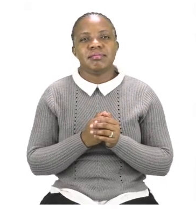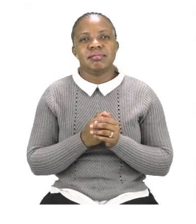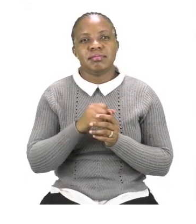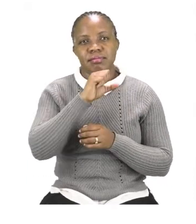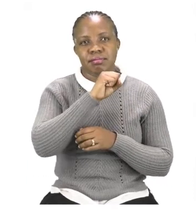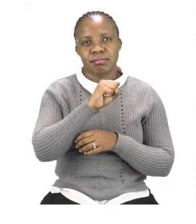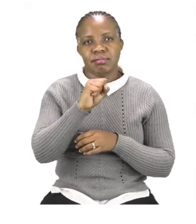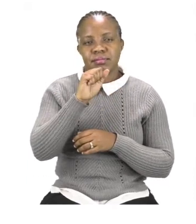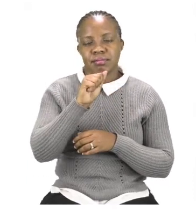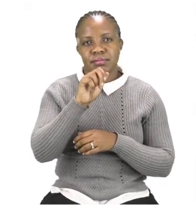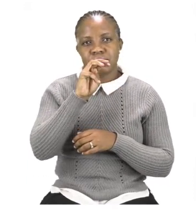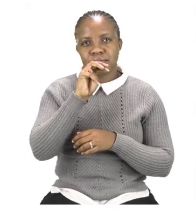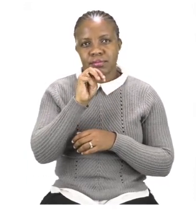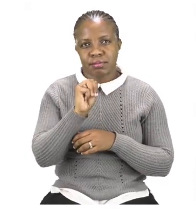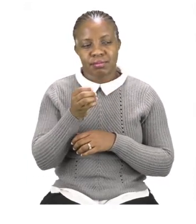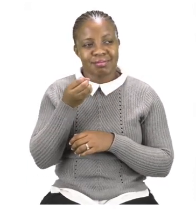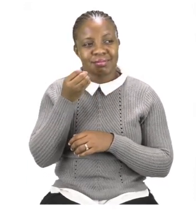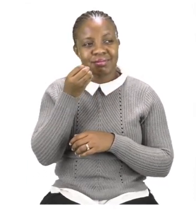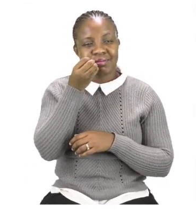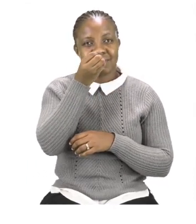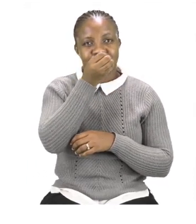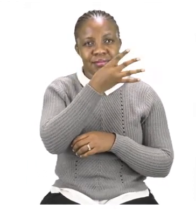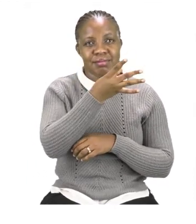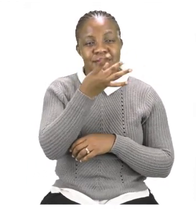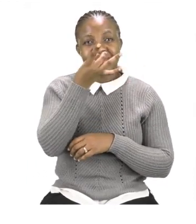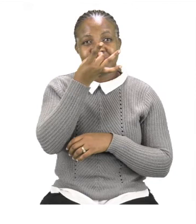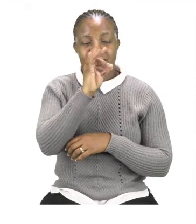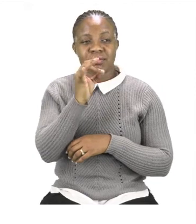Sam gave 8 flowers to his teacher.